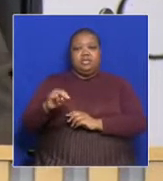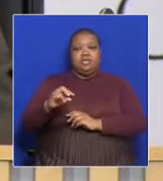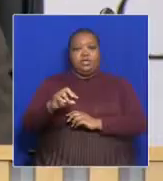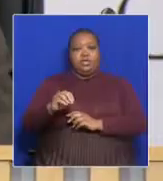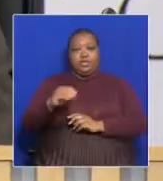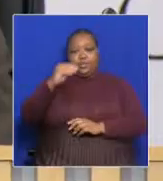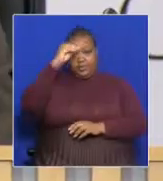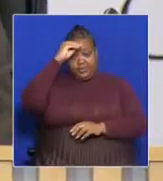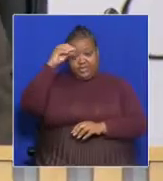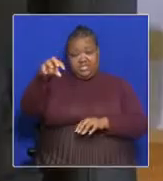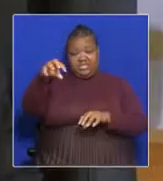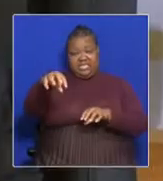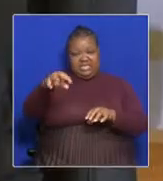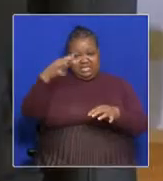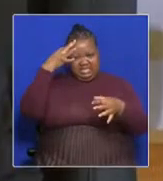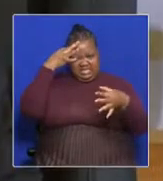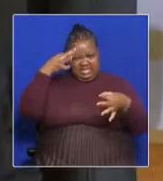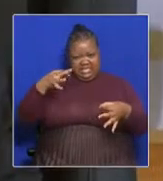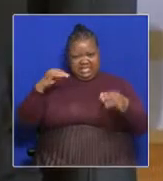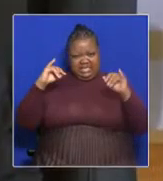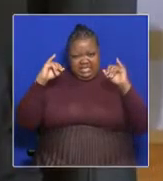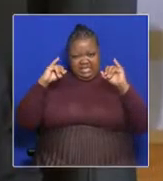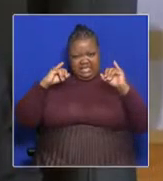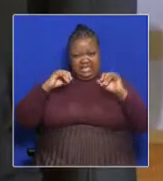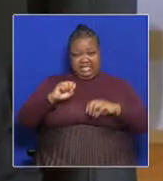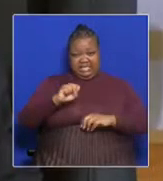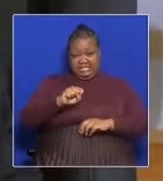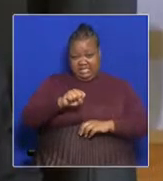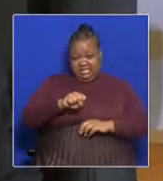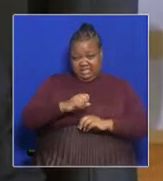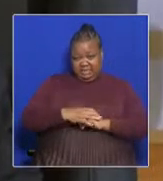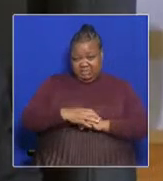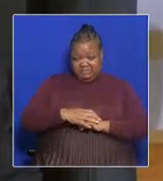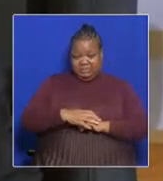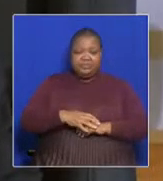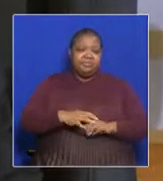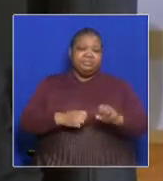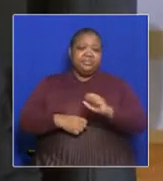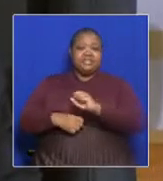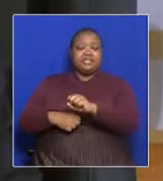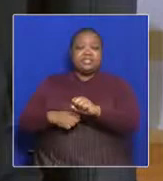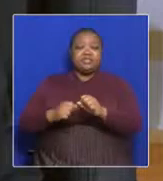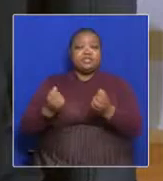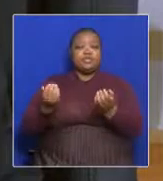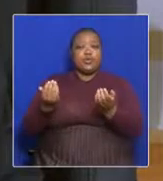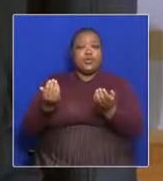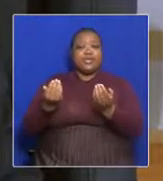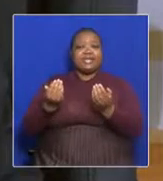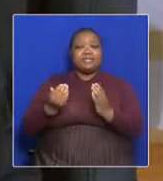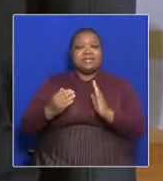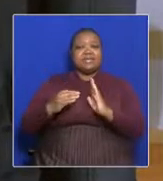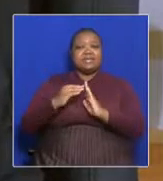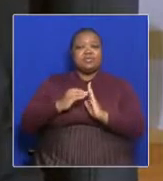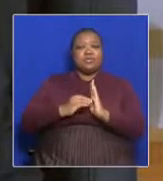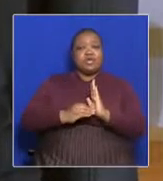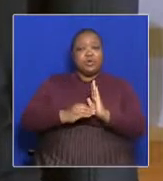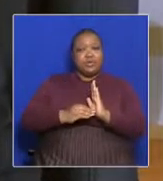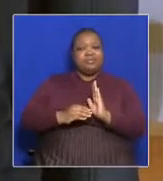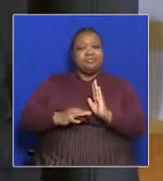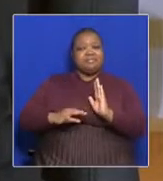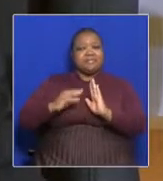right? Yes, Commissioner. And one would expect to have a record of it, that it is recorded and the